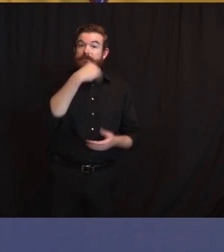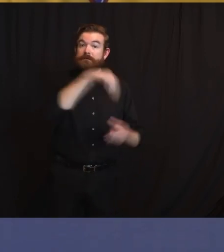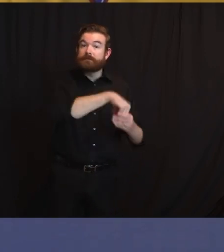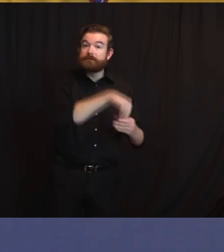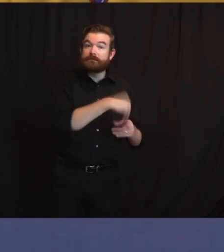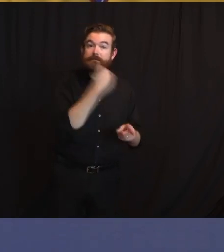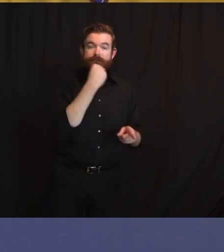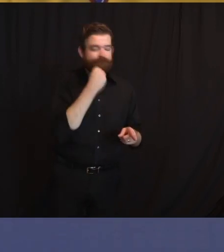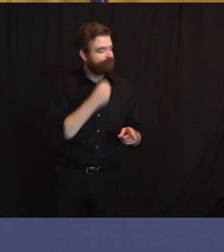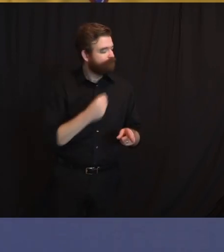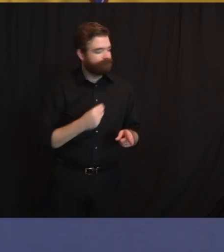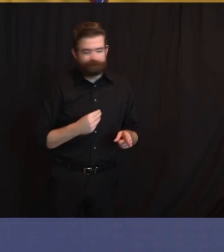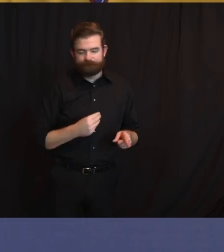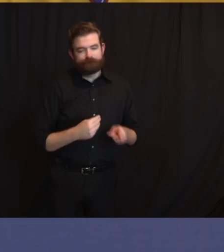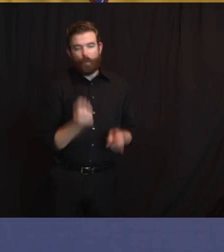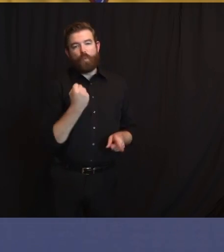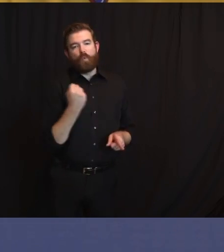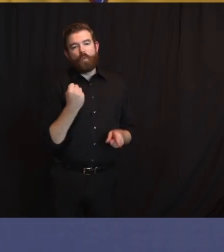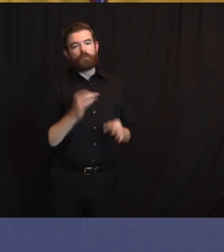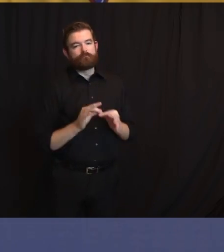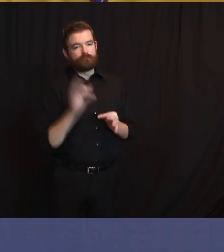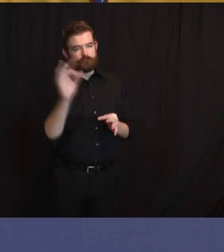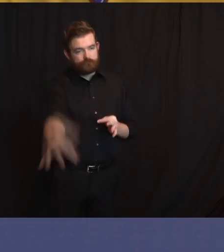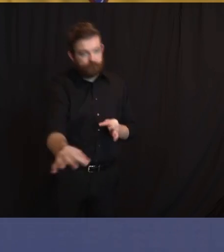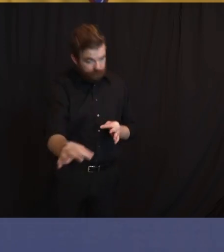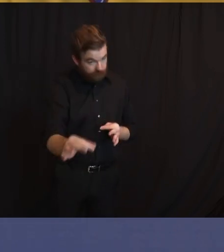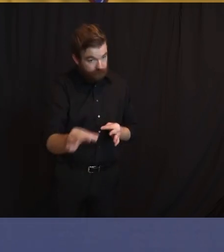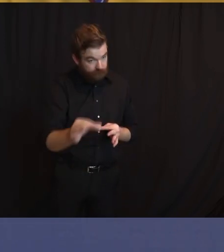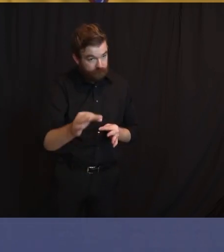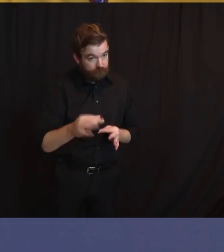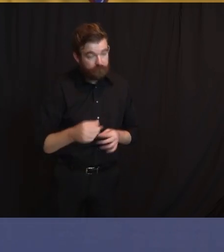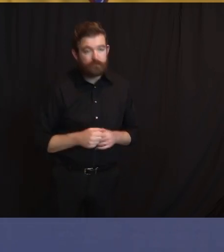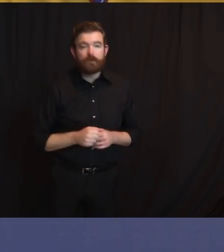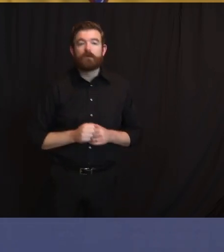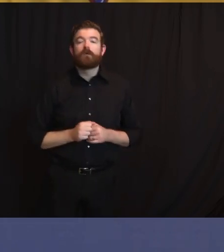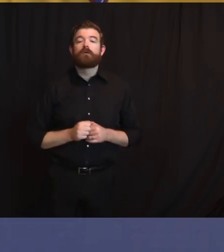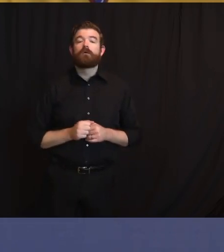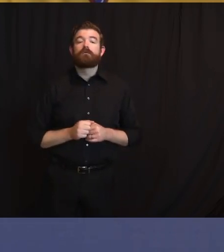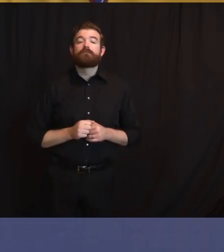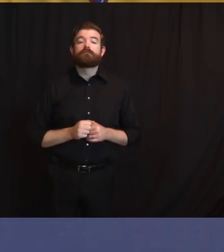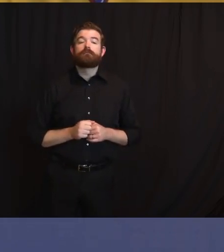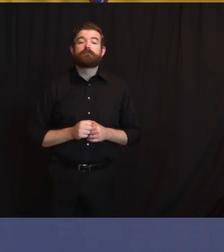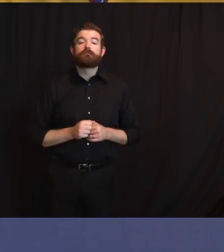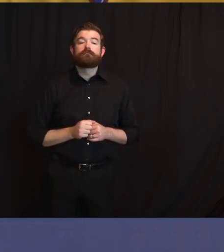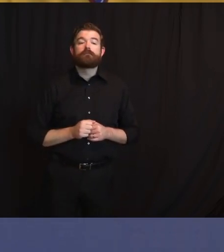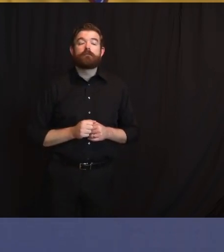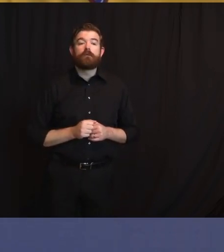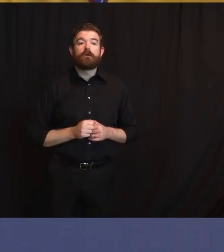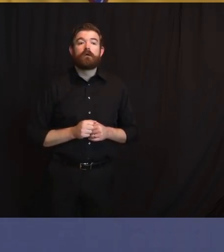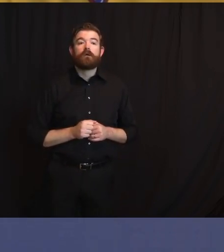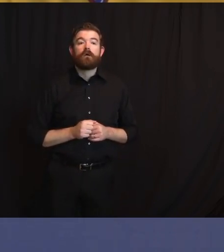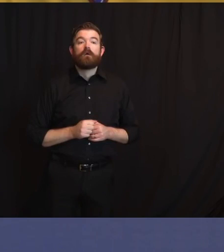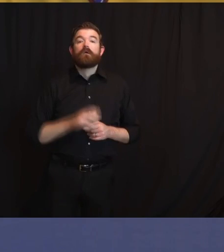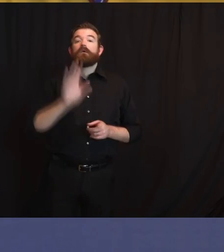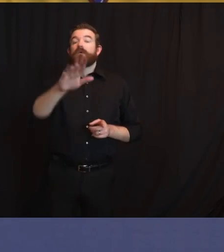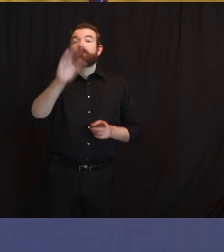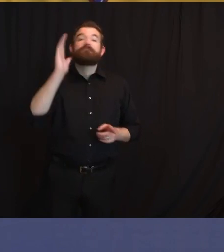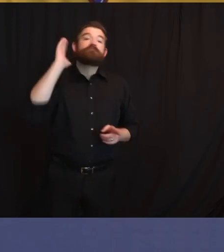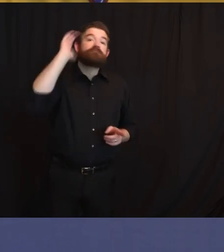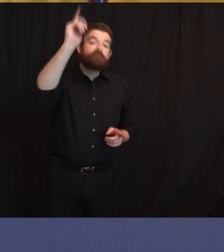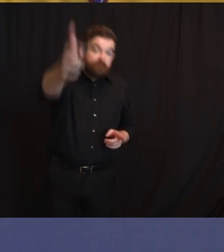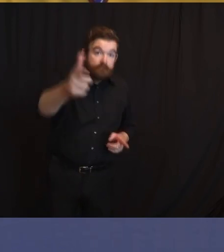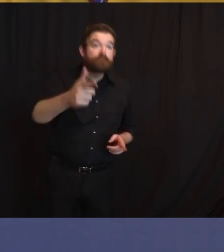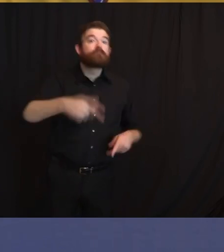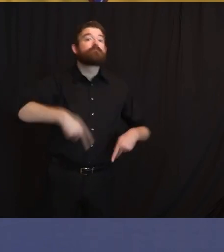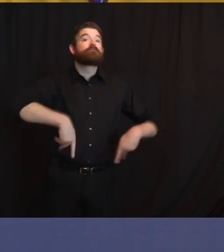It's also important that whenever we get to that we have the indoor bar configured